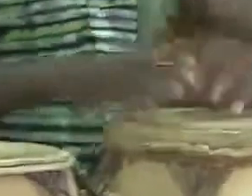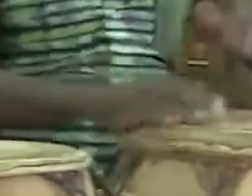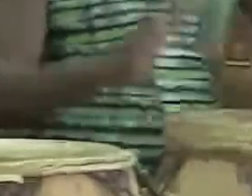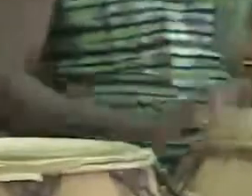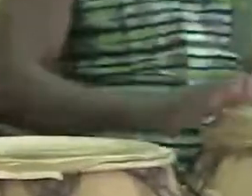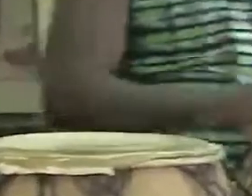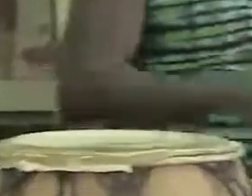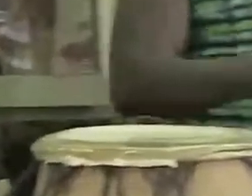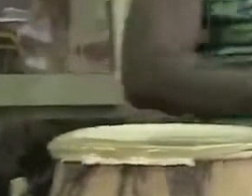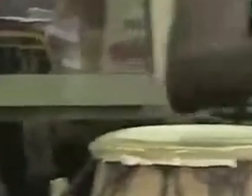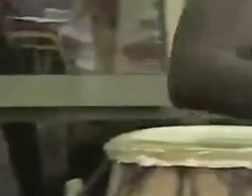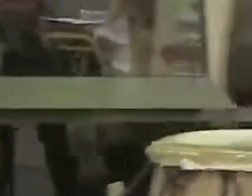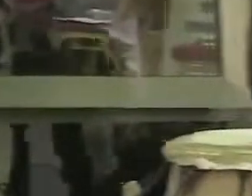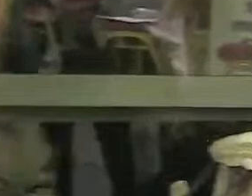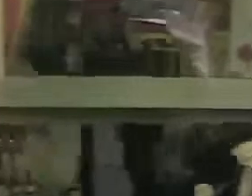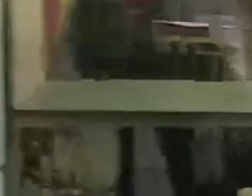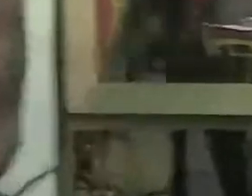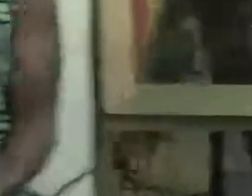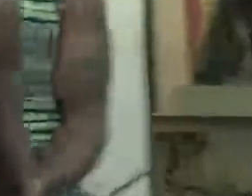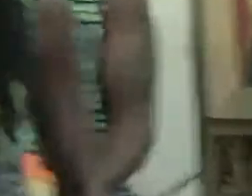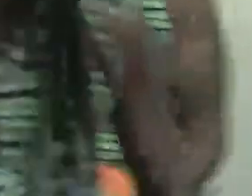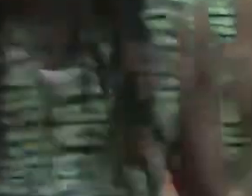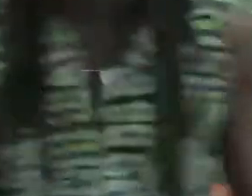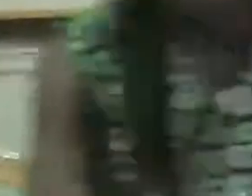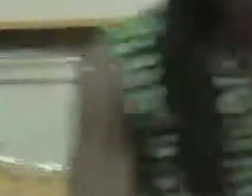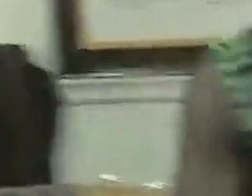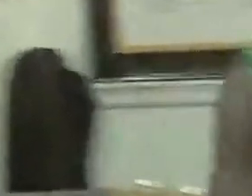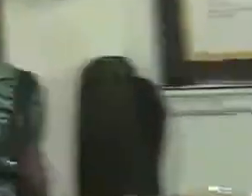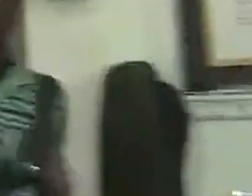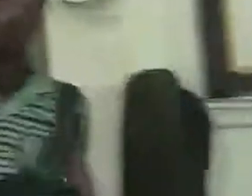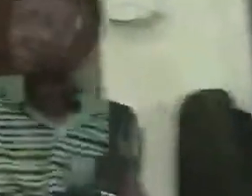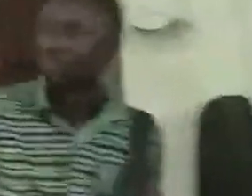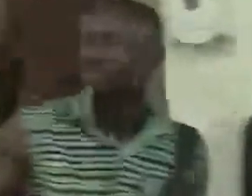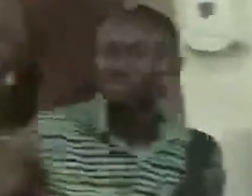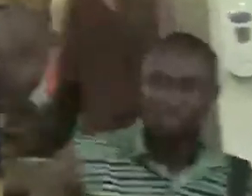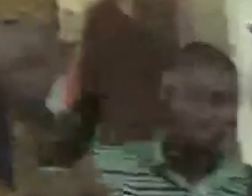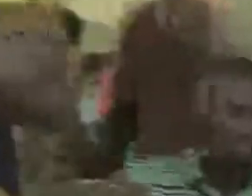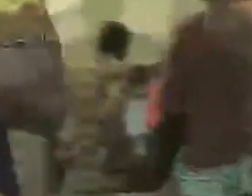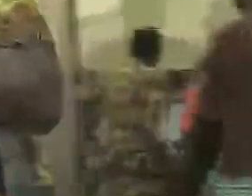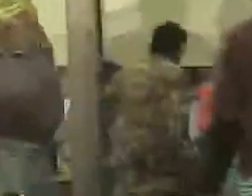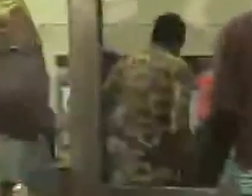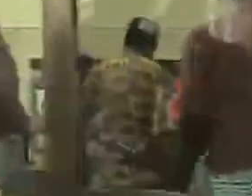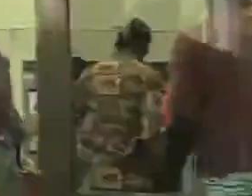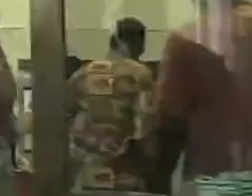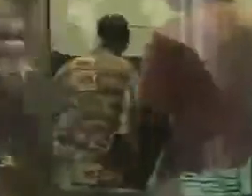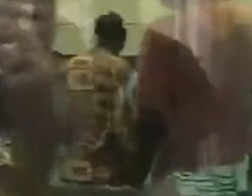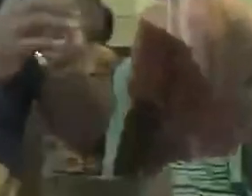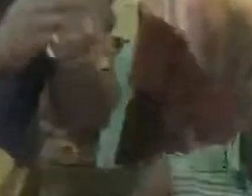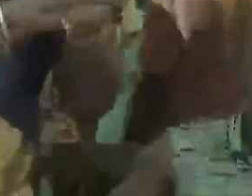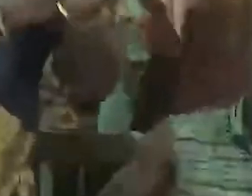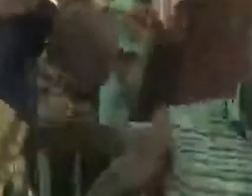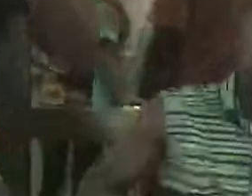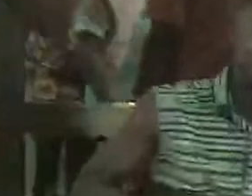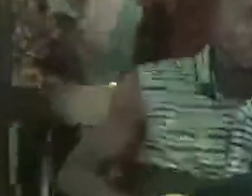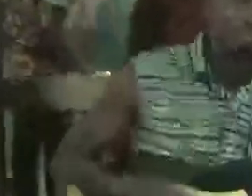Aye, uni penyo, suru ni pa kafu. Aye, uni penye